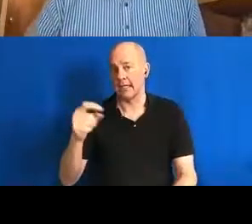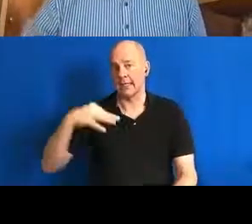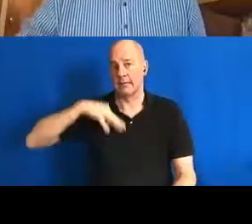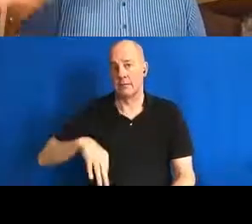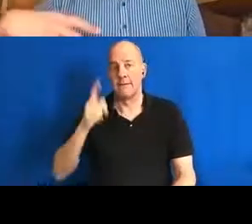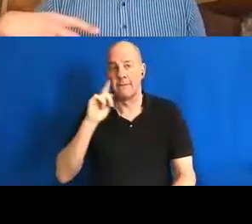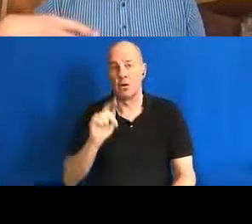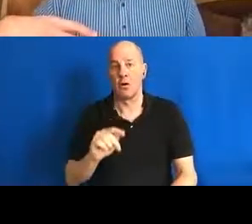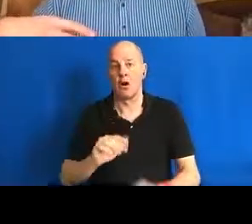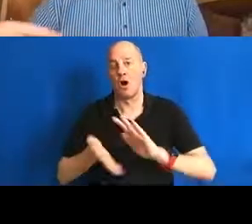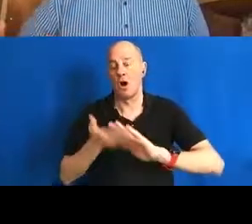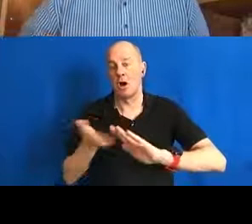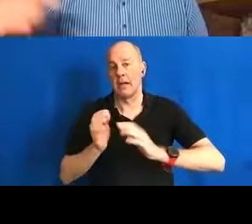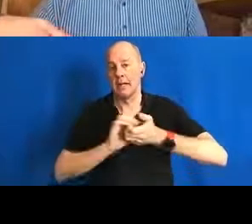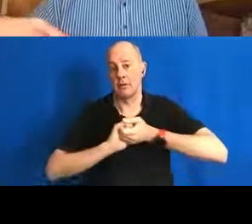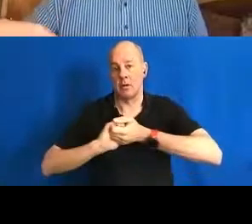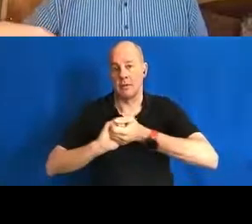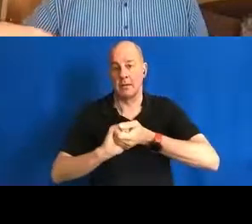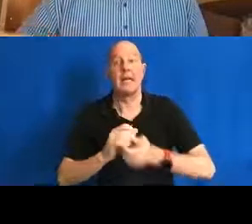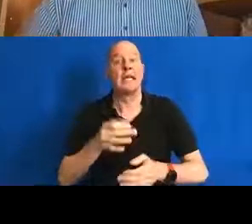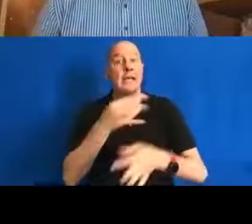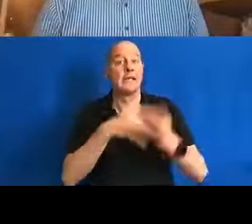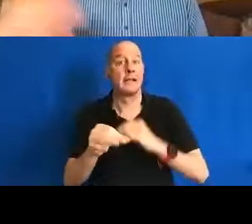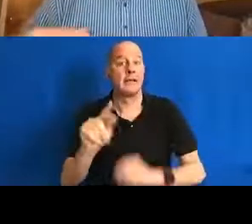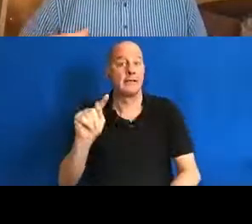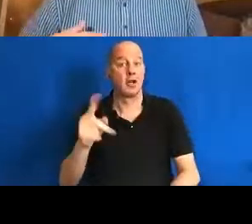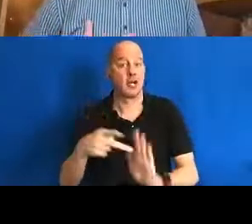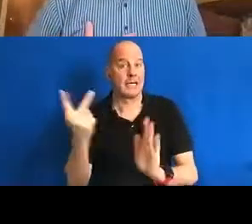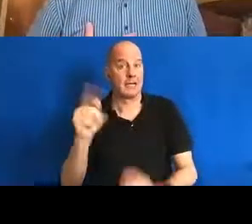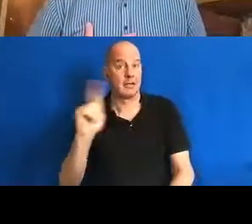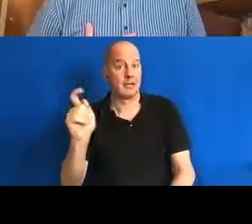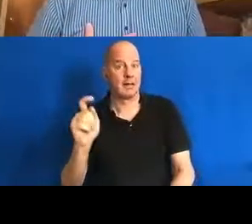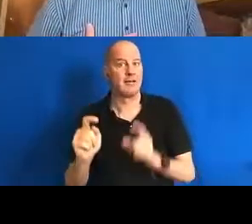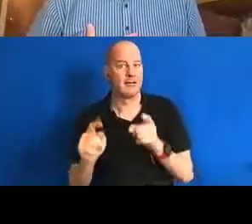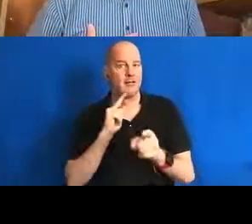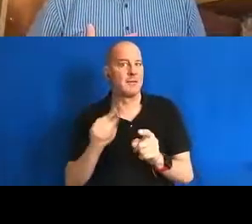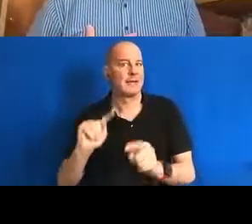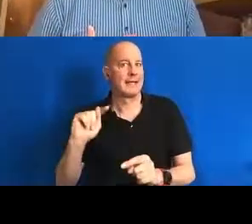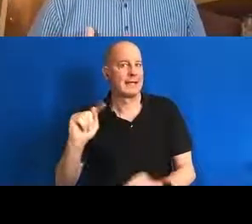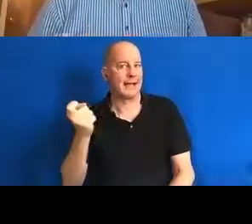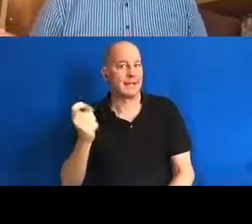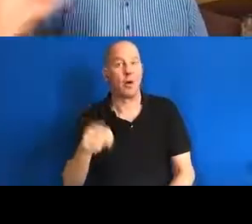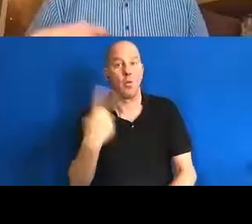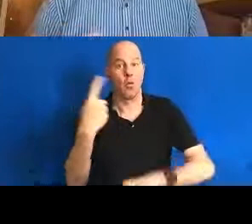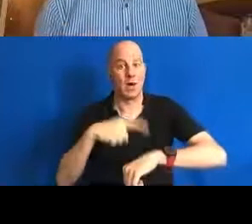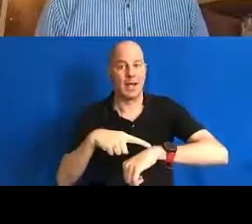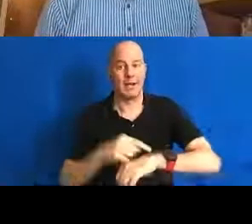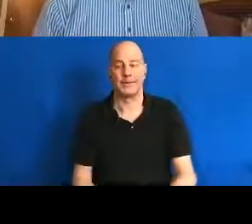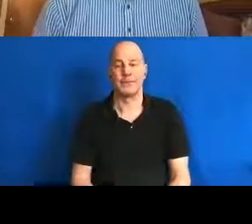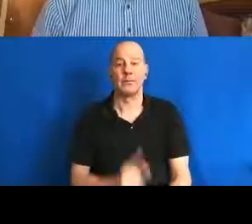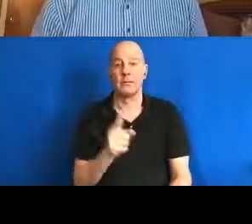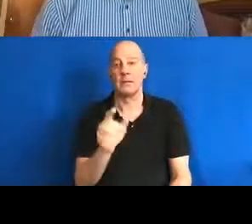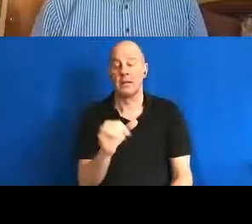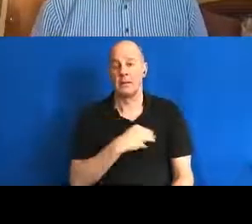And instead of getting taxed twice, you only get taxed once. And so you, as the member of a cooperative, can actually see more